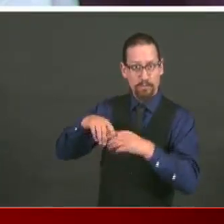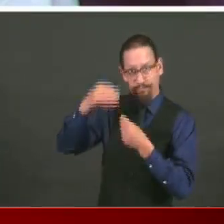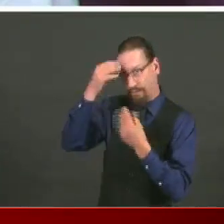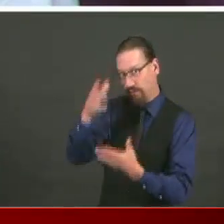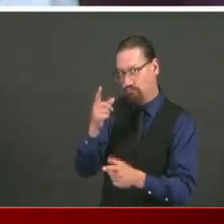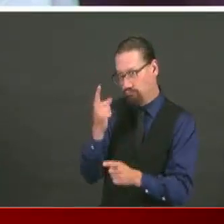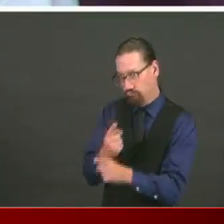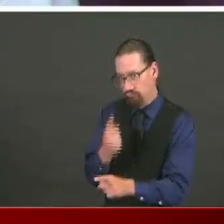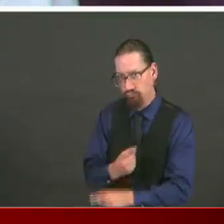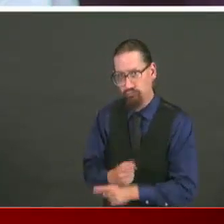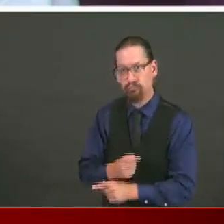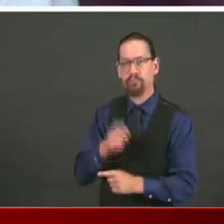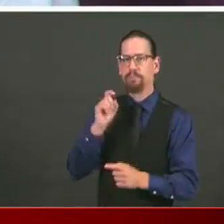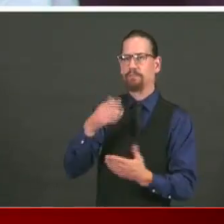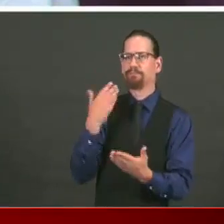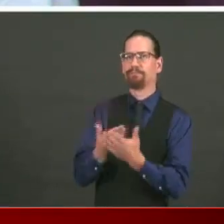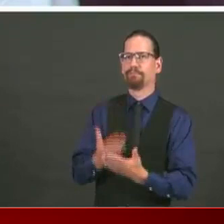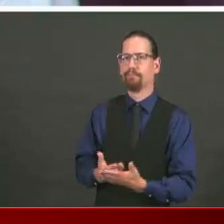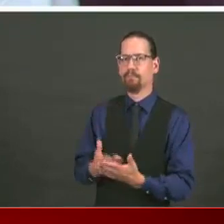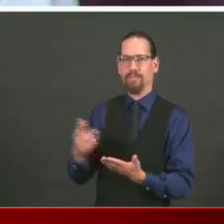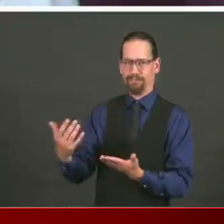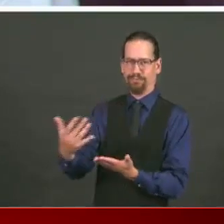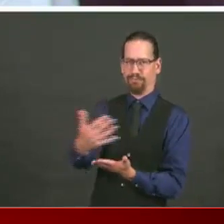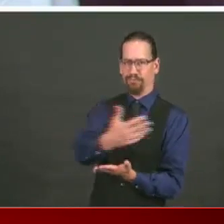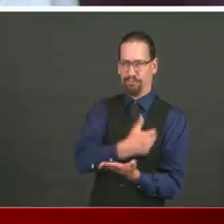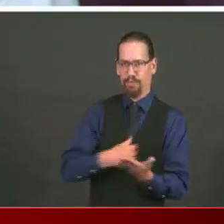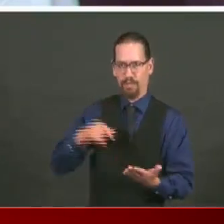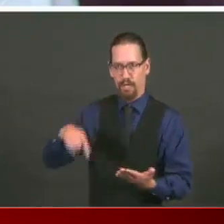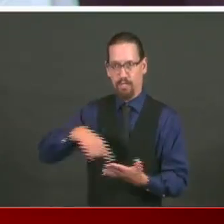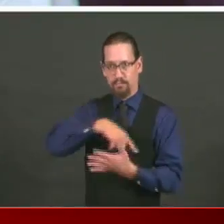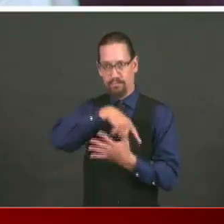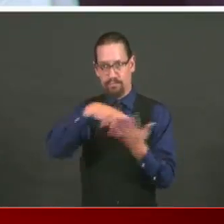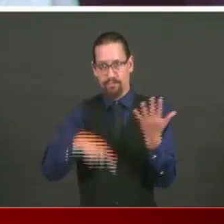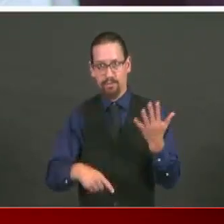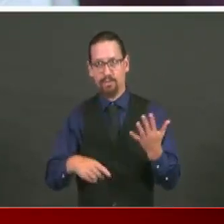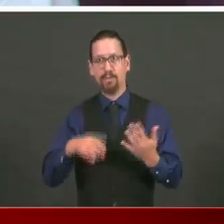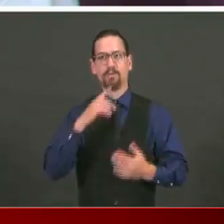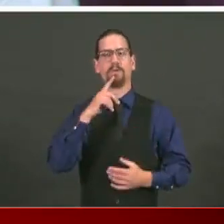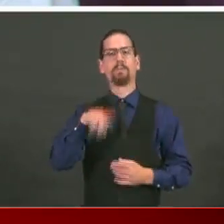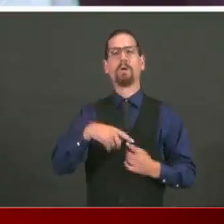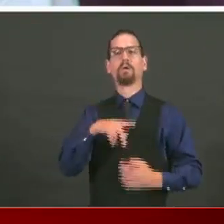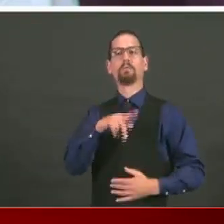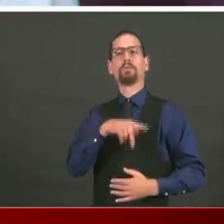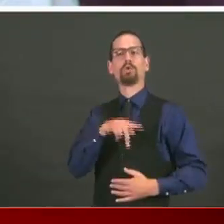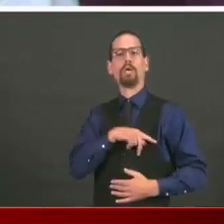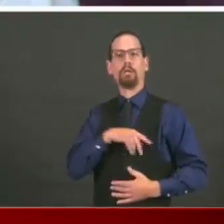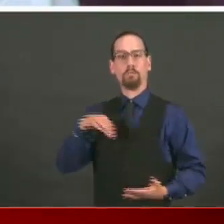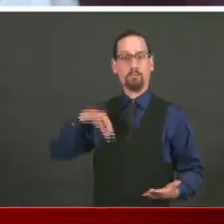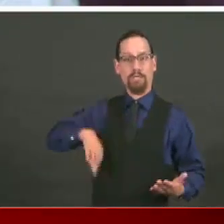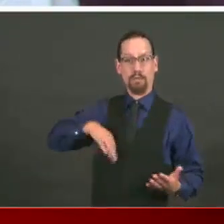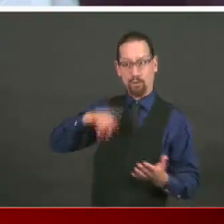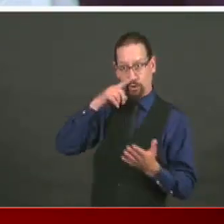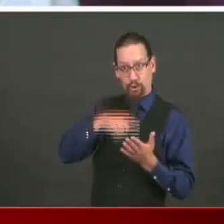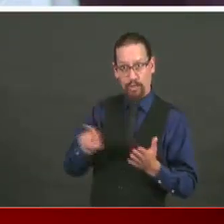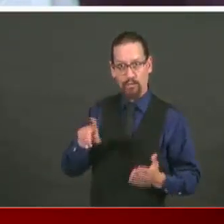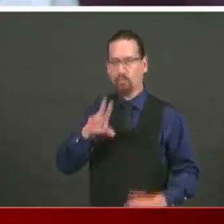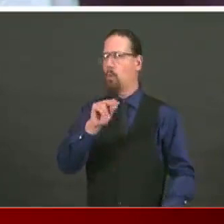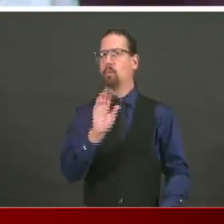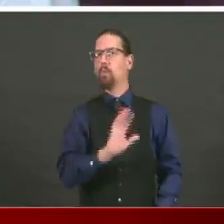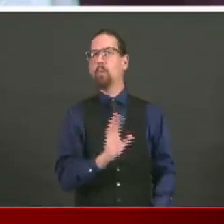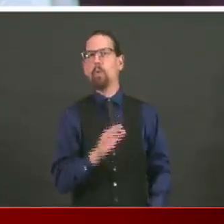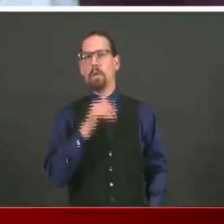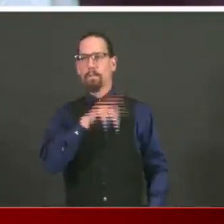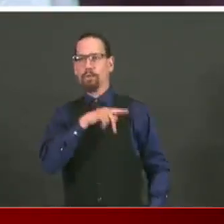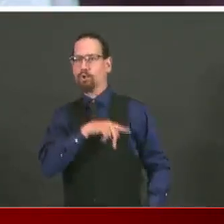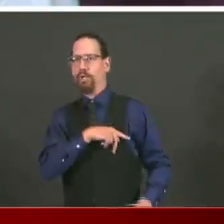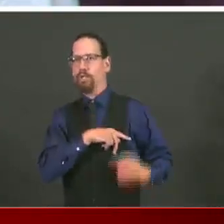You also asked about personal credit check. Likely no. That would be time consuming